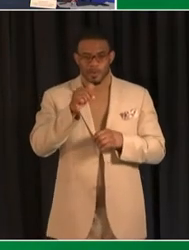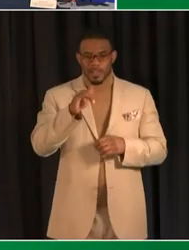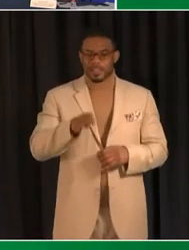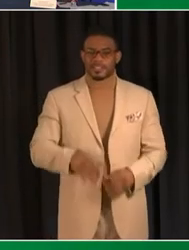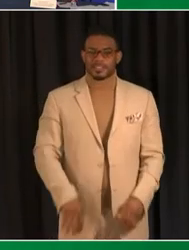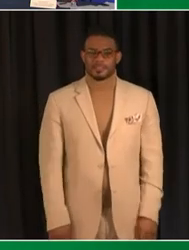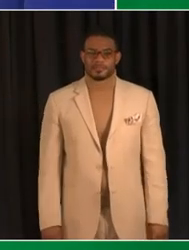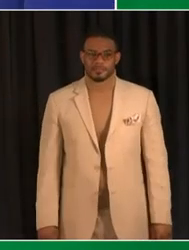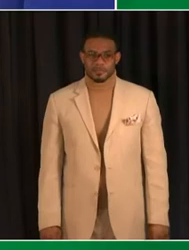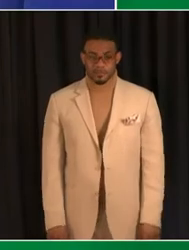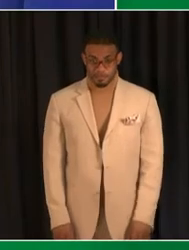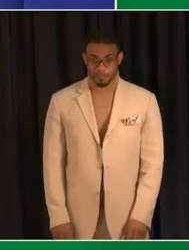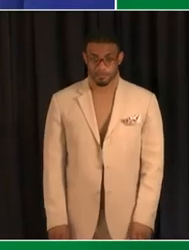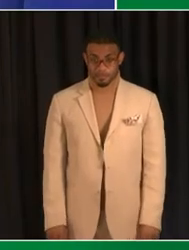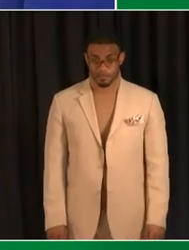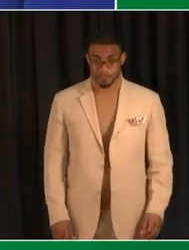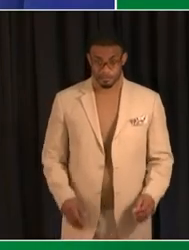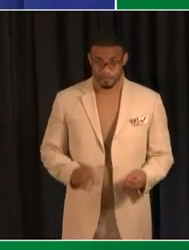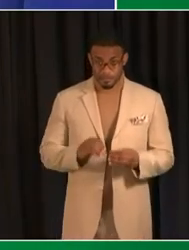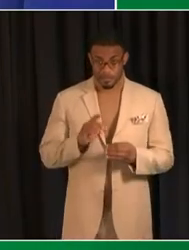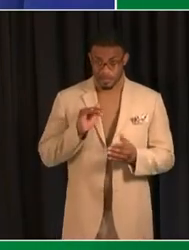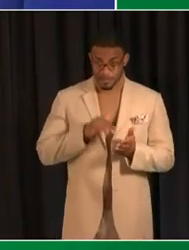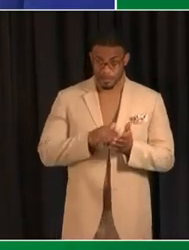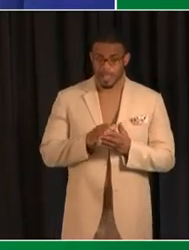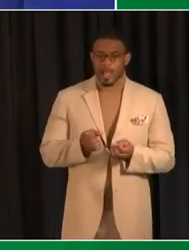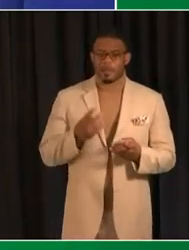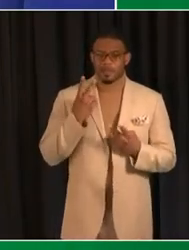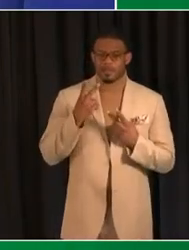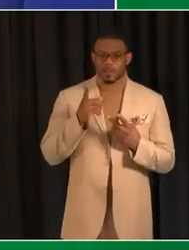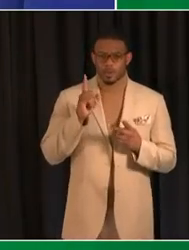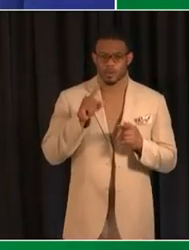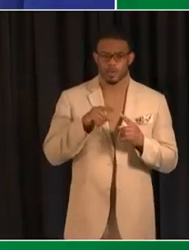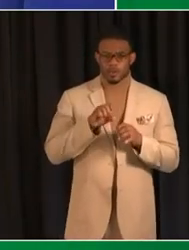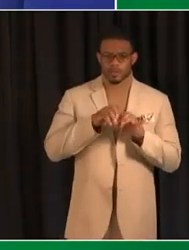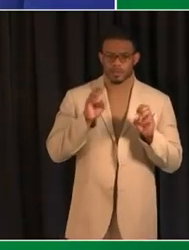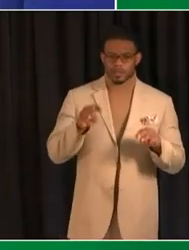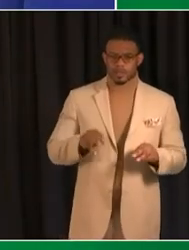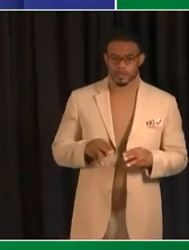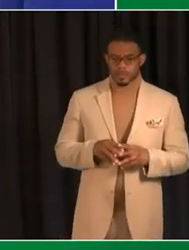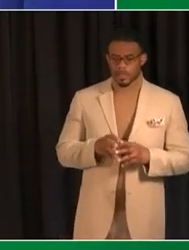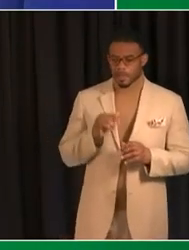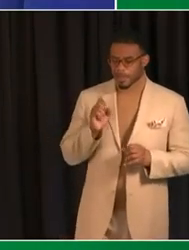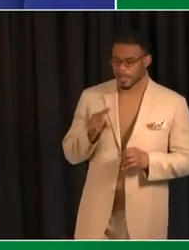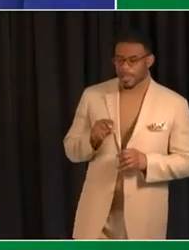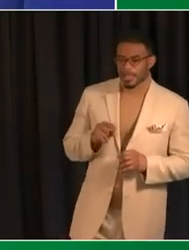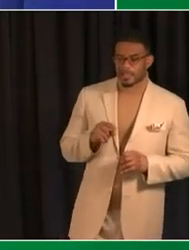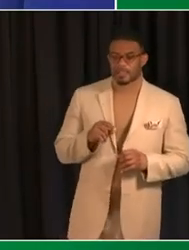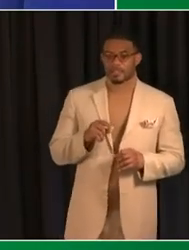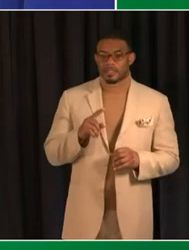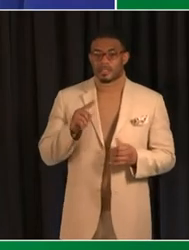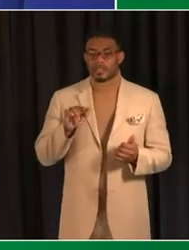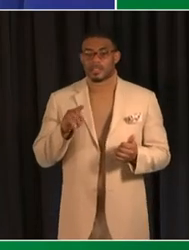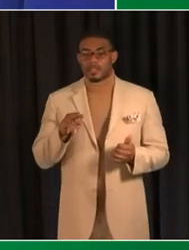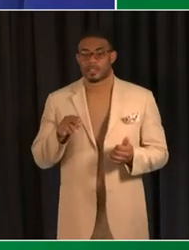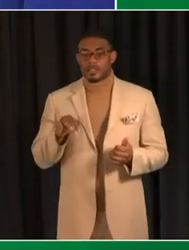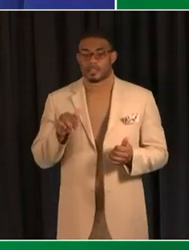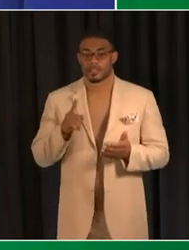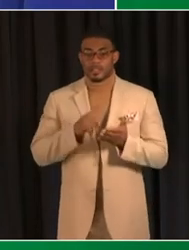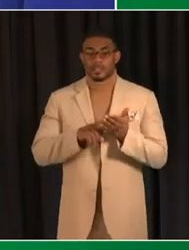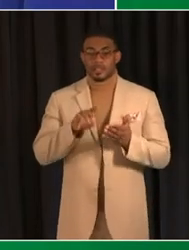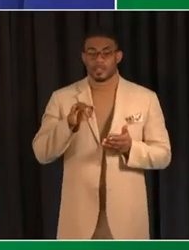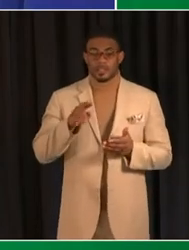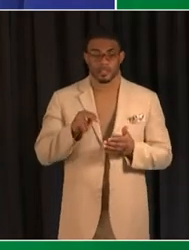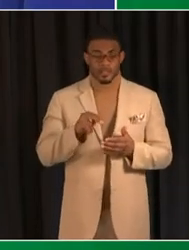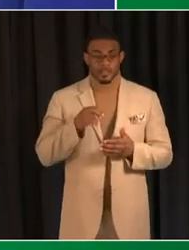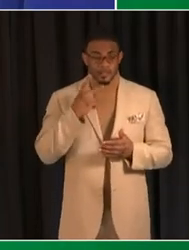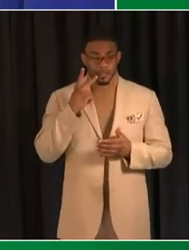in 2019? So the number, and it's in the millions, how many visitors were to the Smithsonian's? So I'm going to ask Tatiana to check